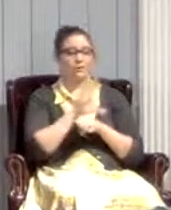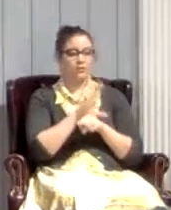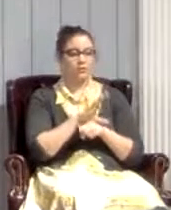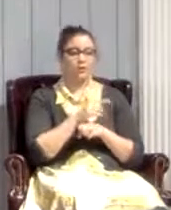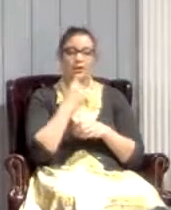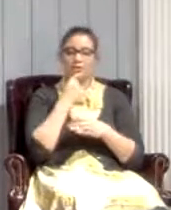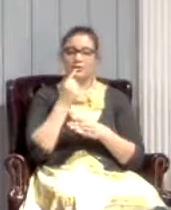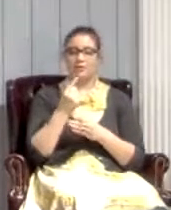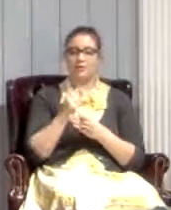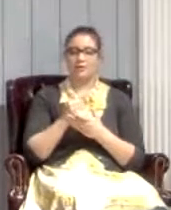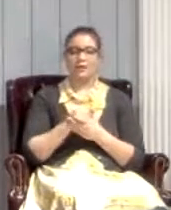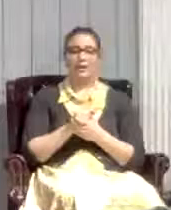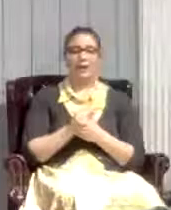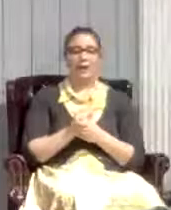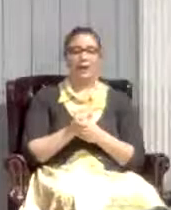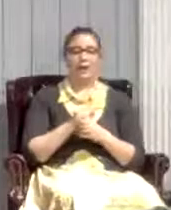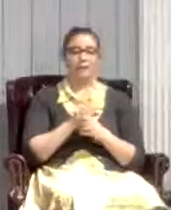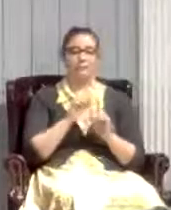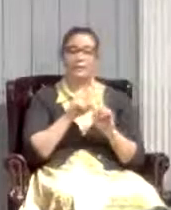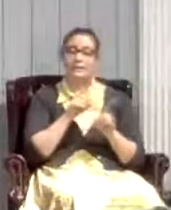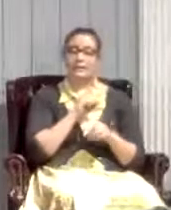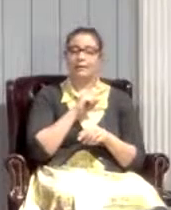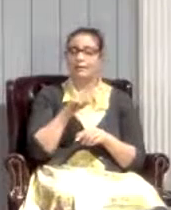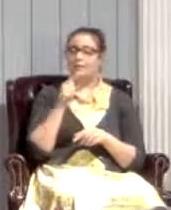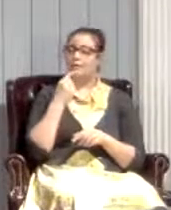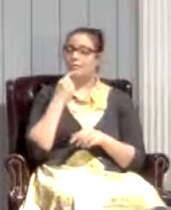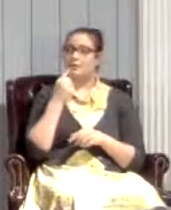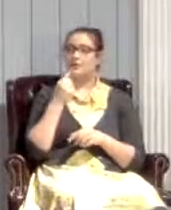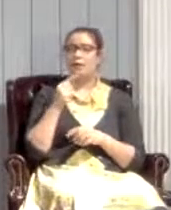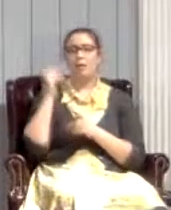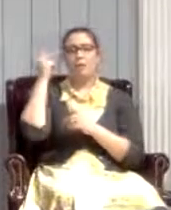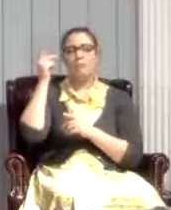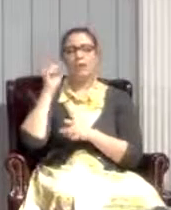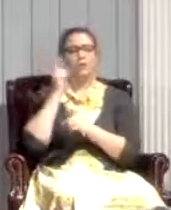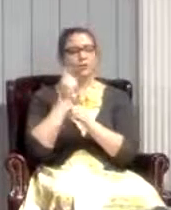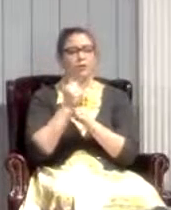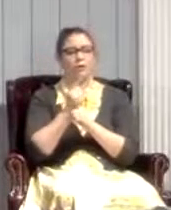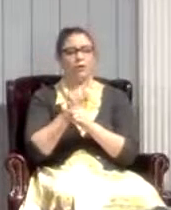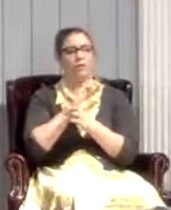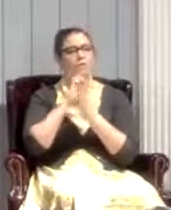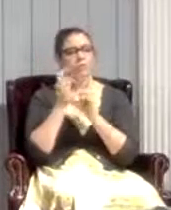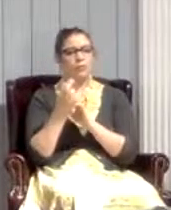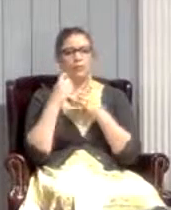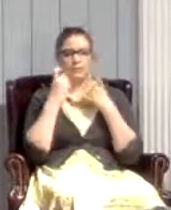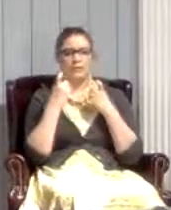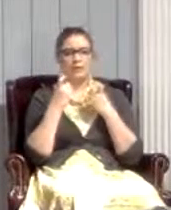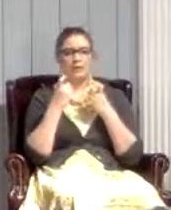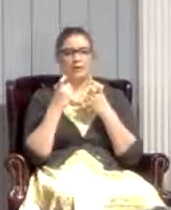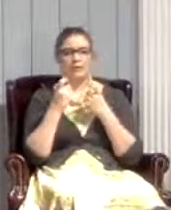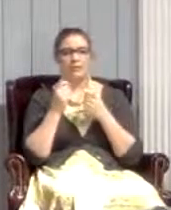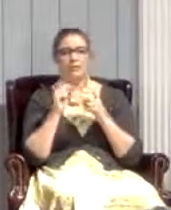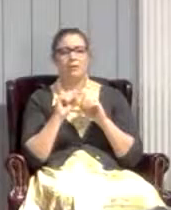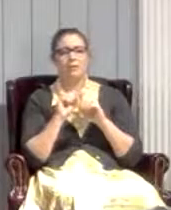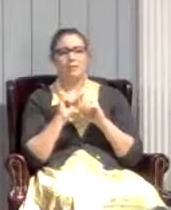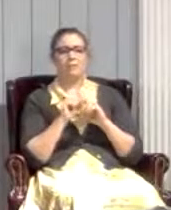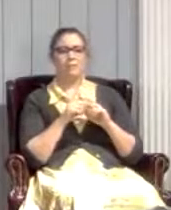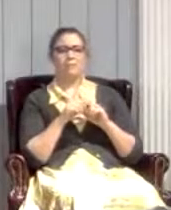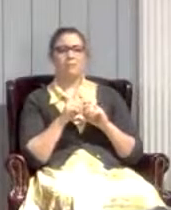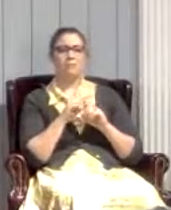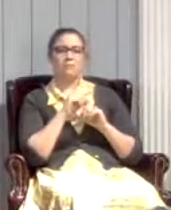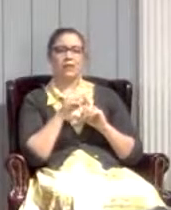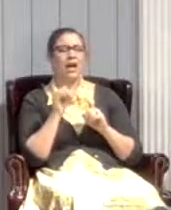right, and we are behind you. We repent of our sin. But you know what? These people here, I know they disagree with you, but we sure love